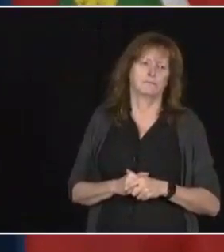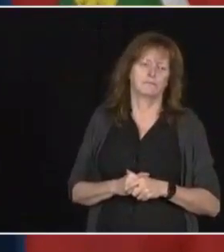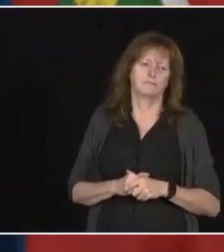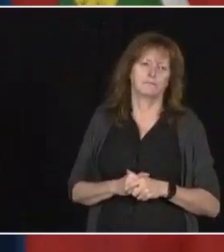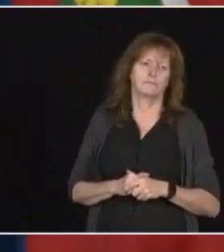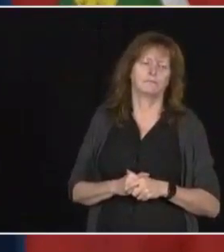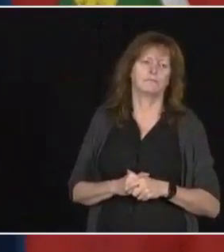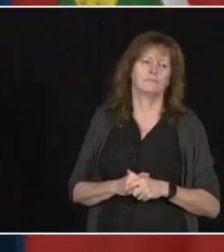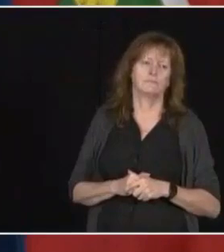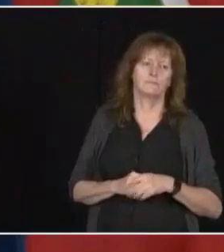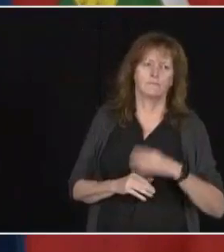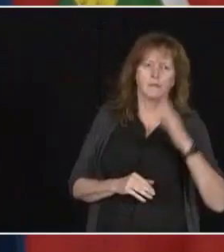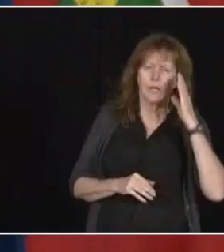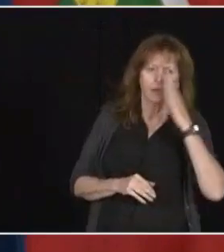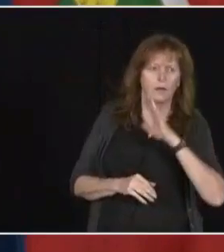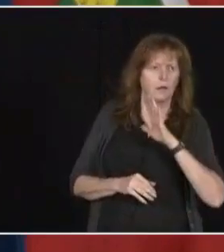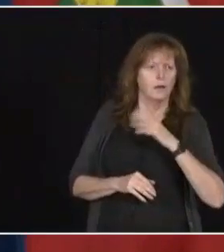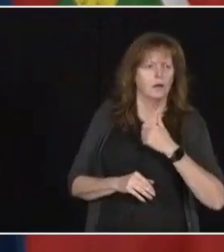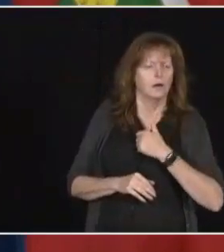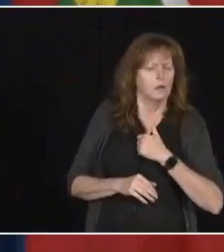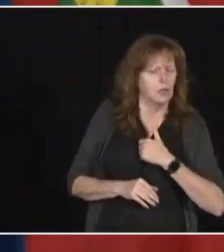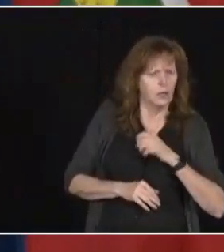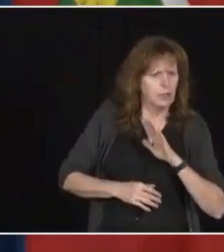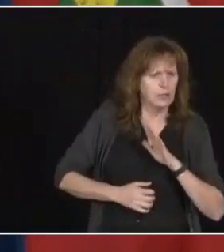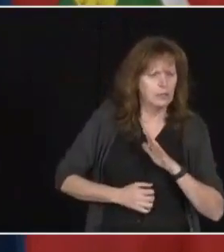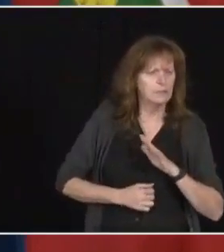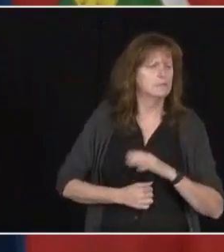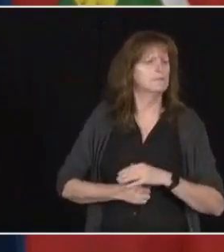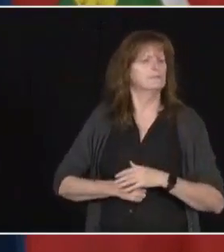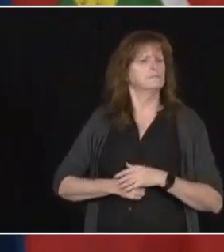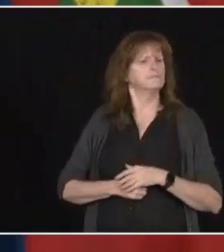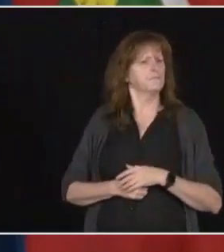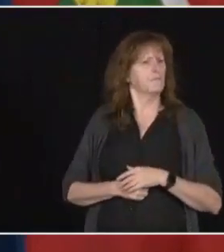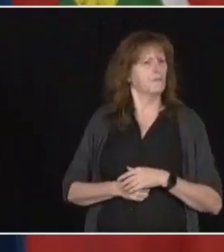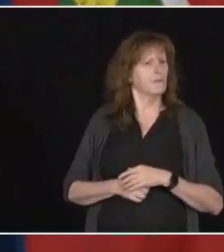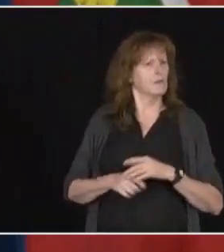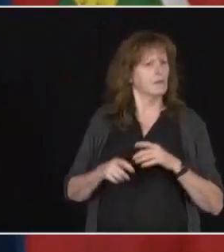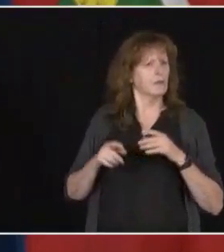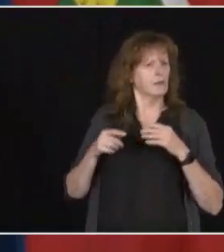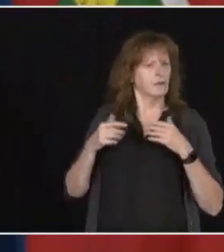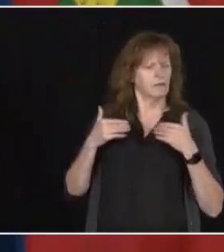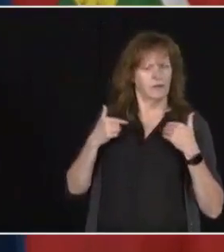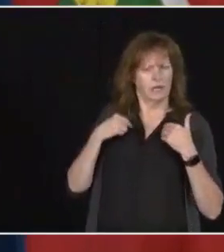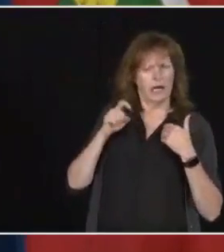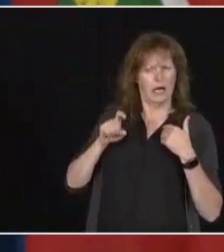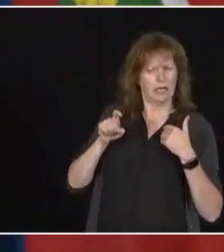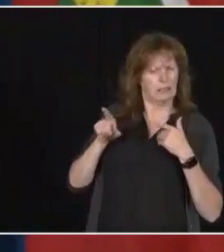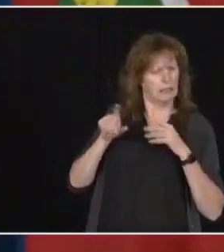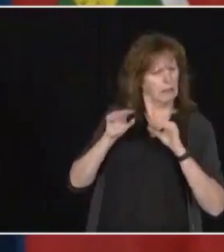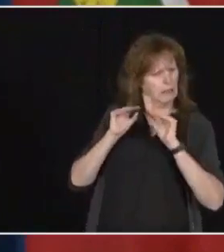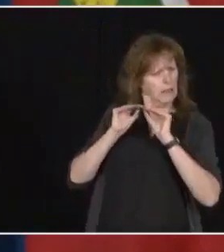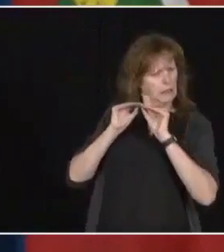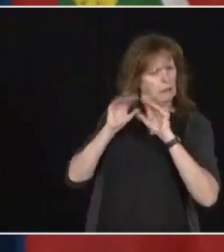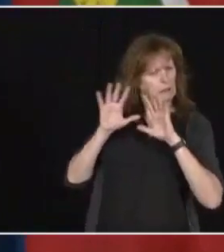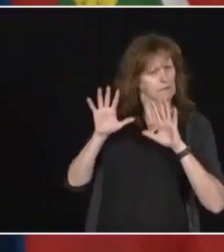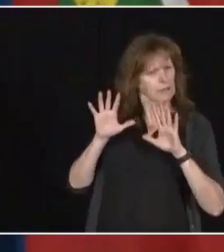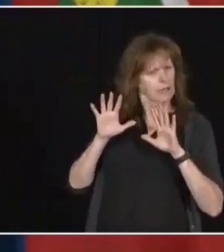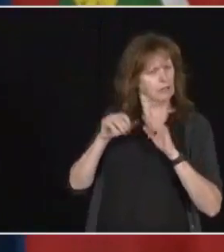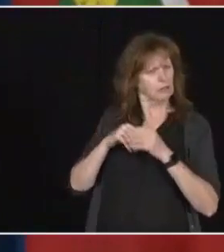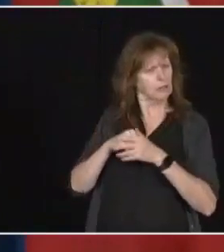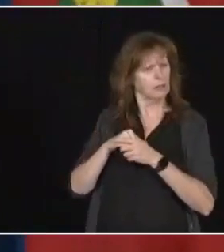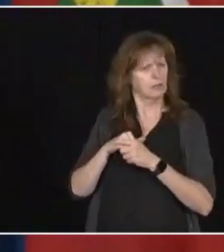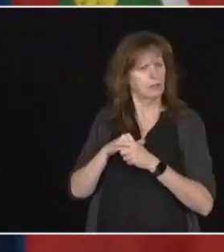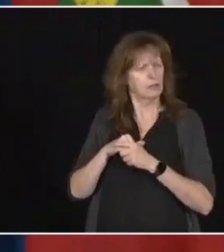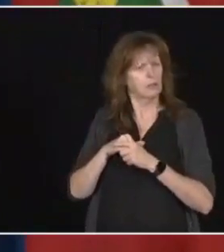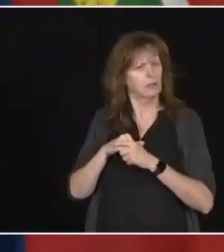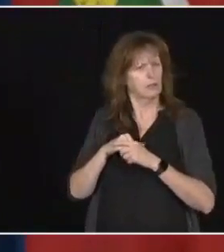Hi, sorry, Minister Romano, just for some further clarifications about the situation for Minister